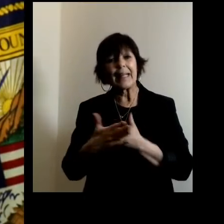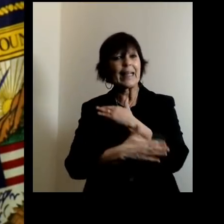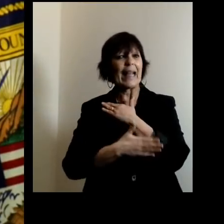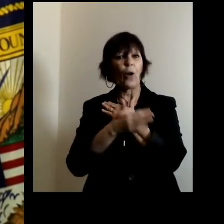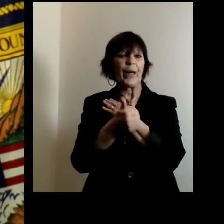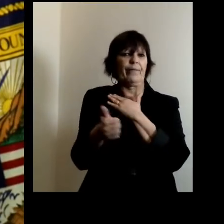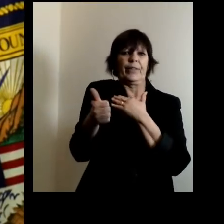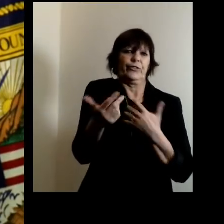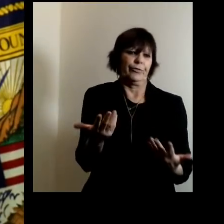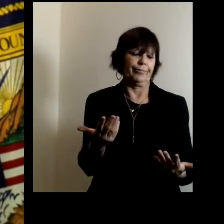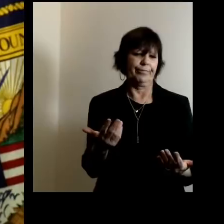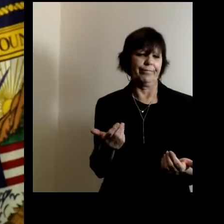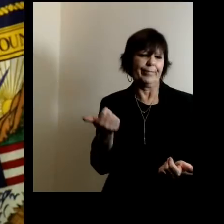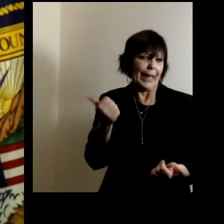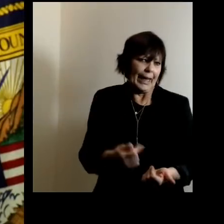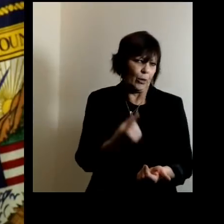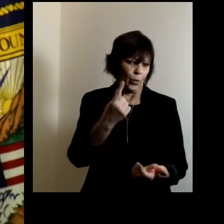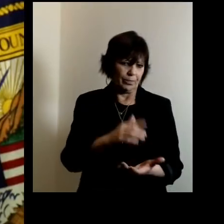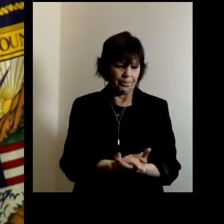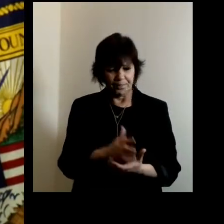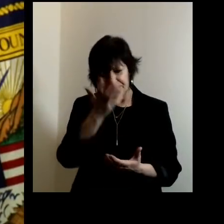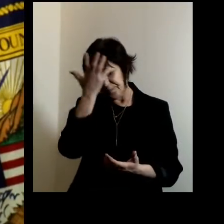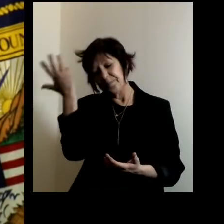just like we do it for other officials as needed.